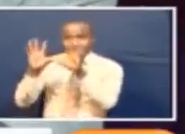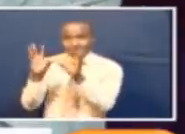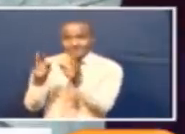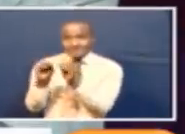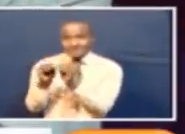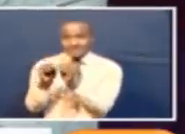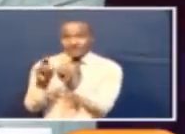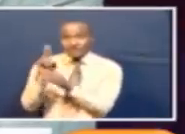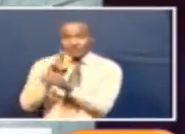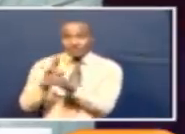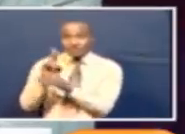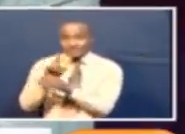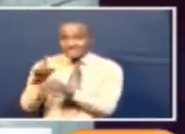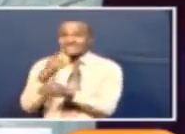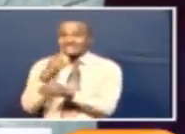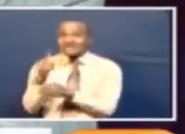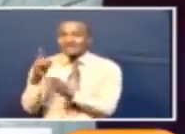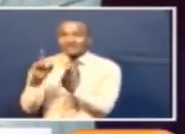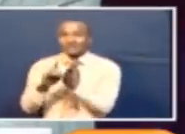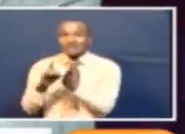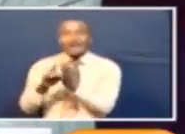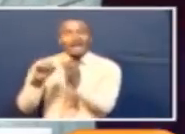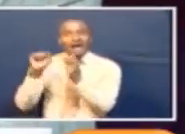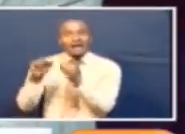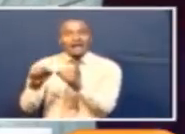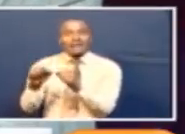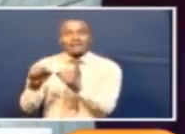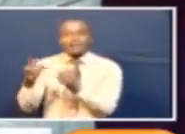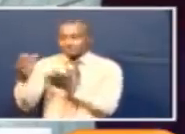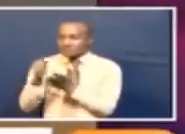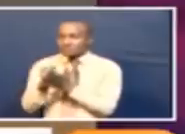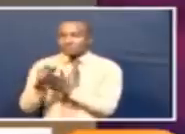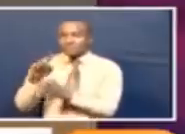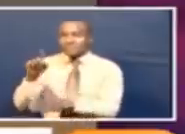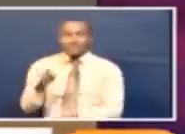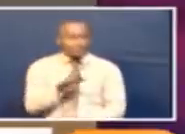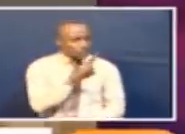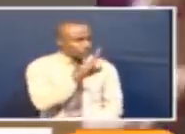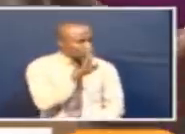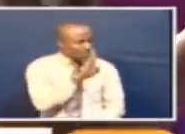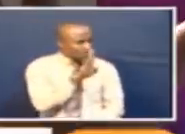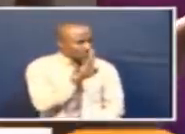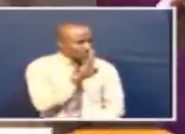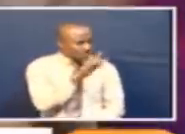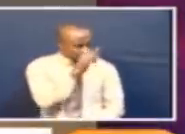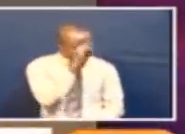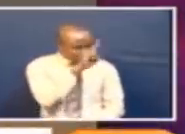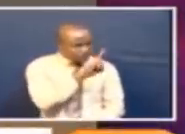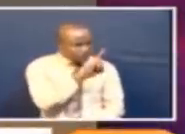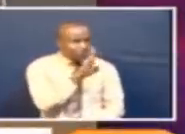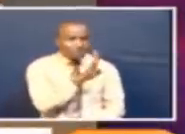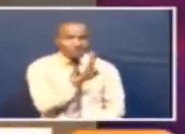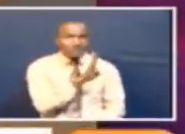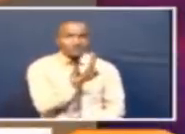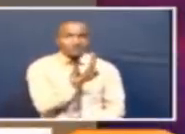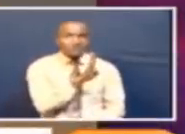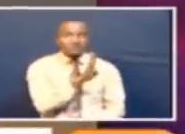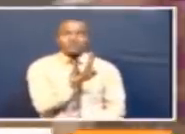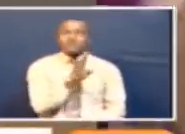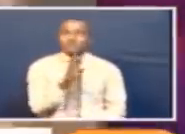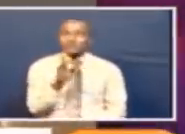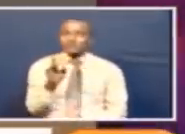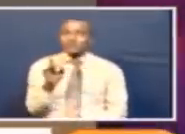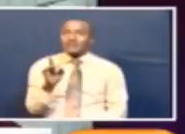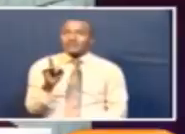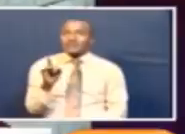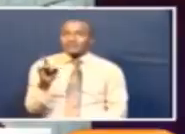be used on these 100 doctors is enough to absorb 1,000 doctors. You have said it's 2 billion. Yes. The government has They have not given a figure,